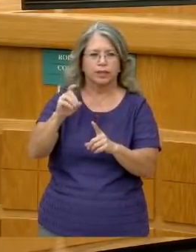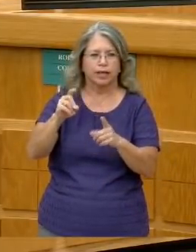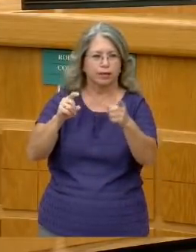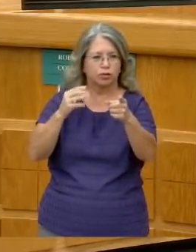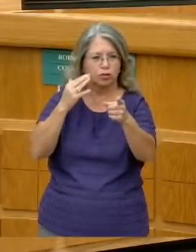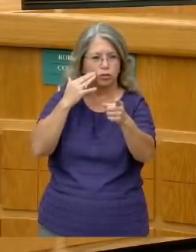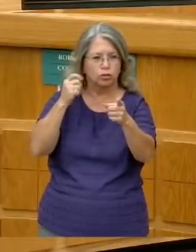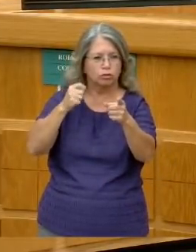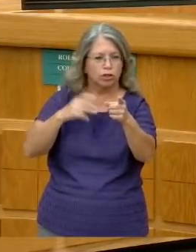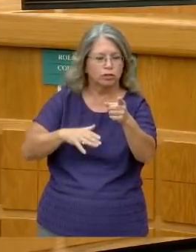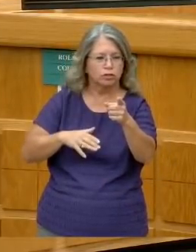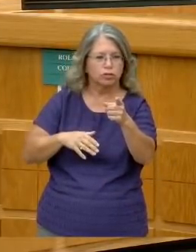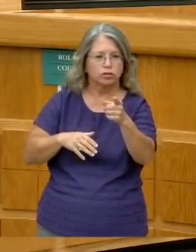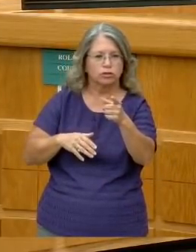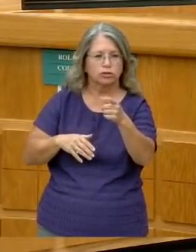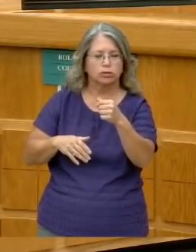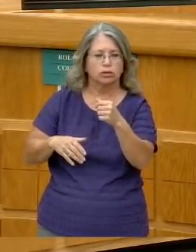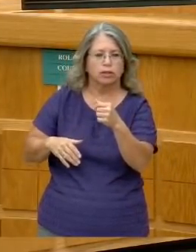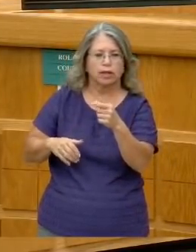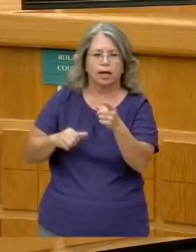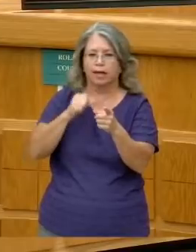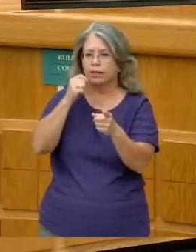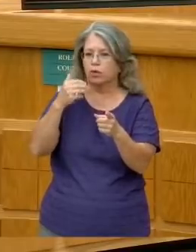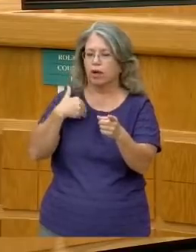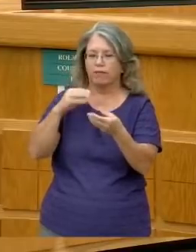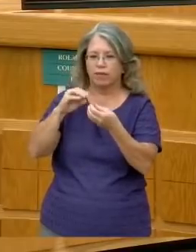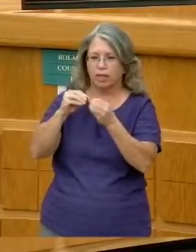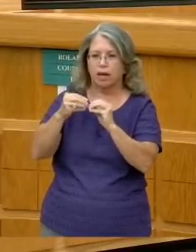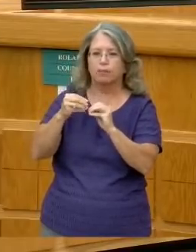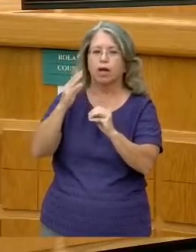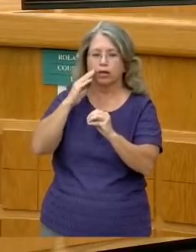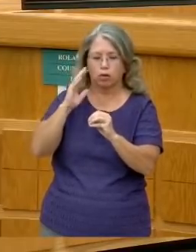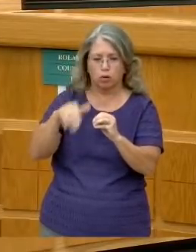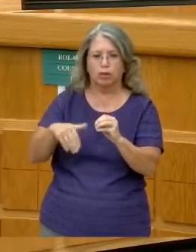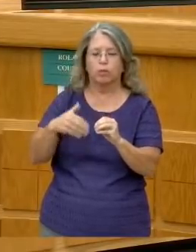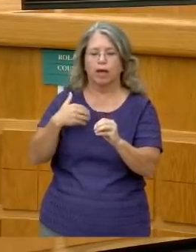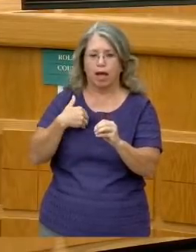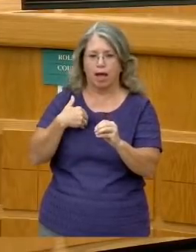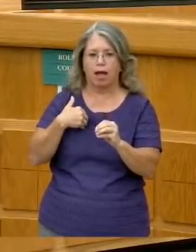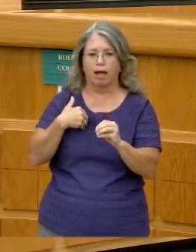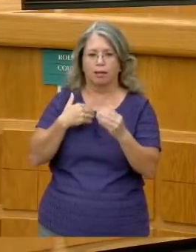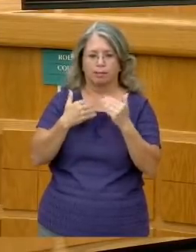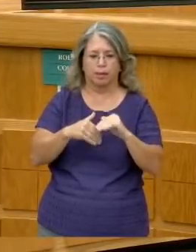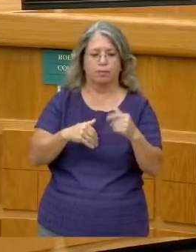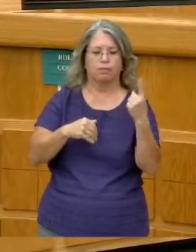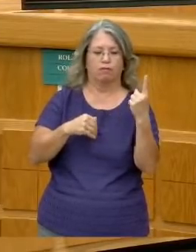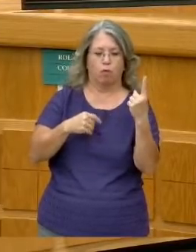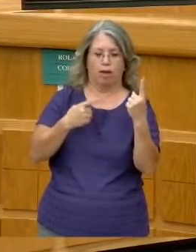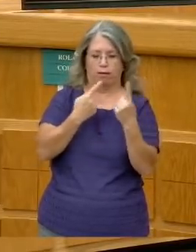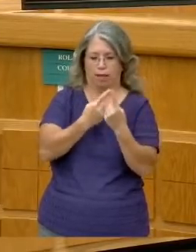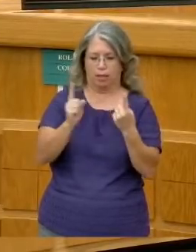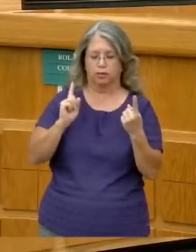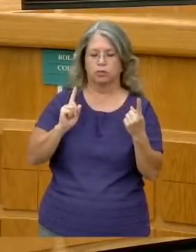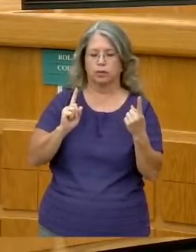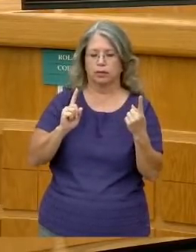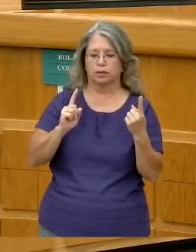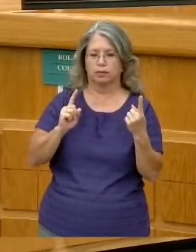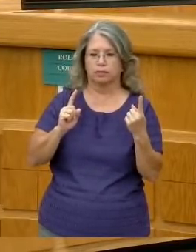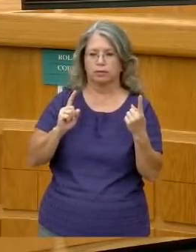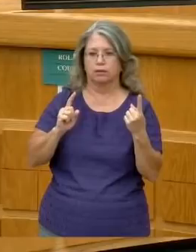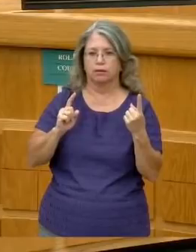I mean, I don't have a number. I know that we had at least one last week, Mhm. and I haven't been